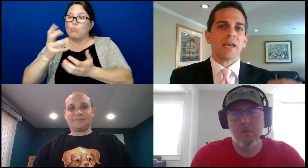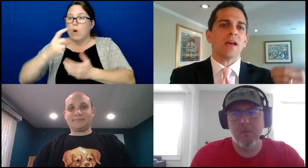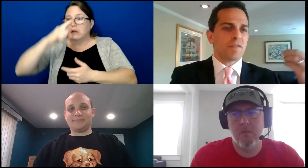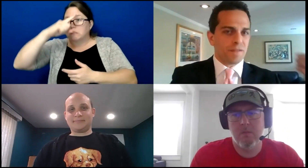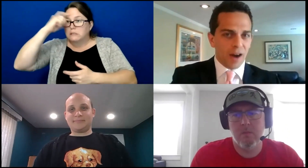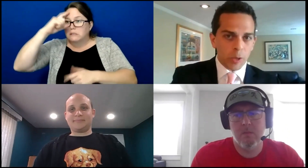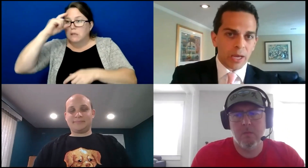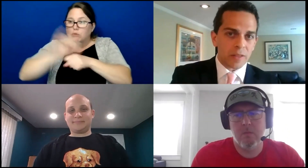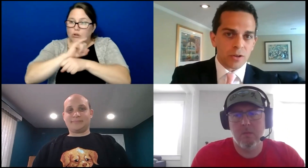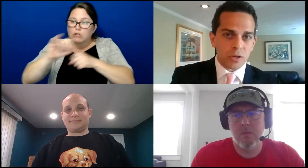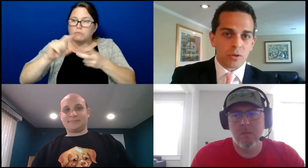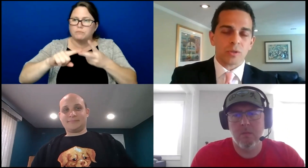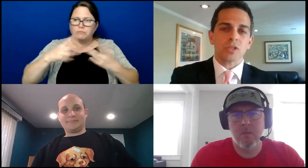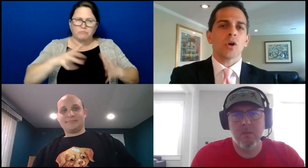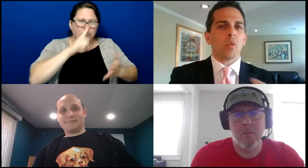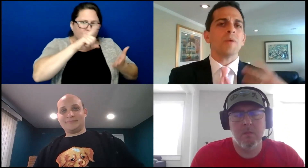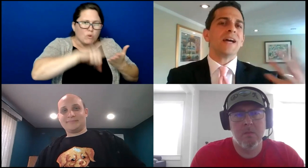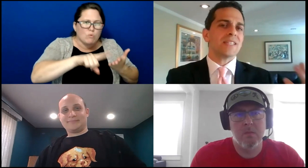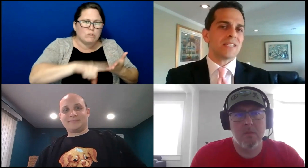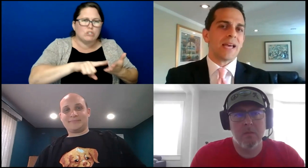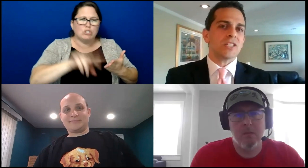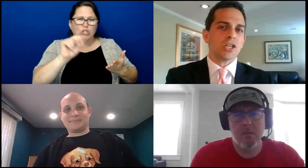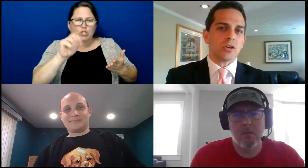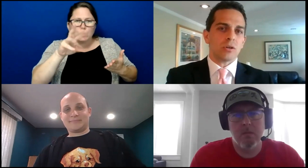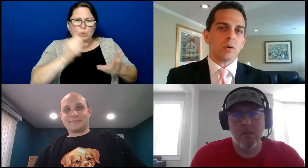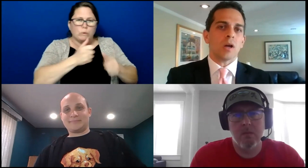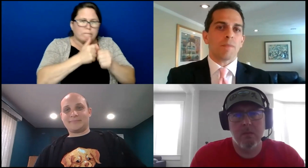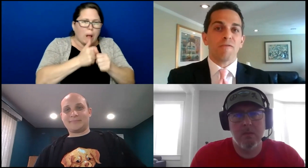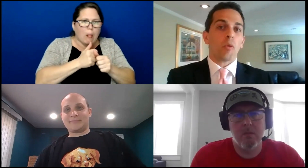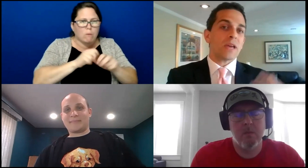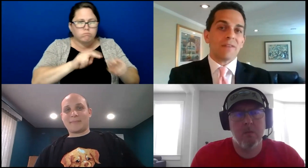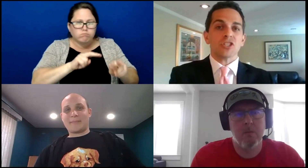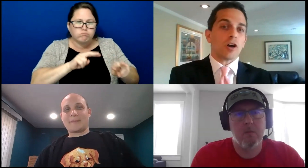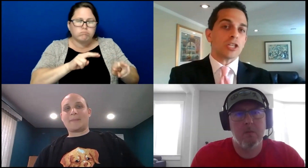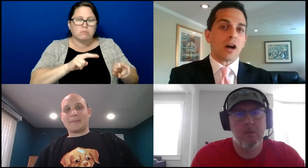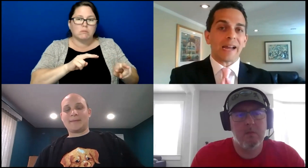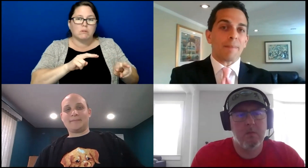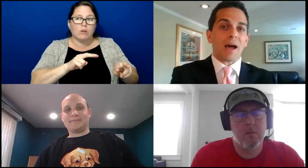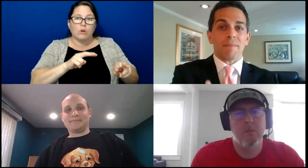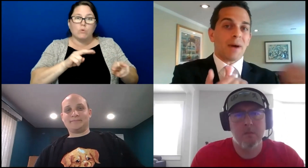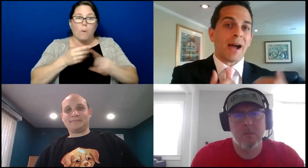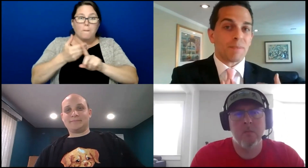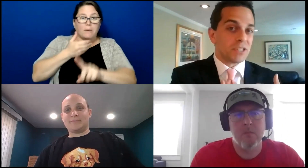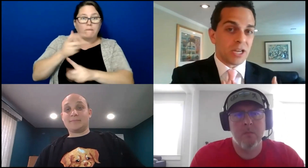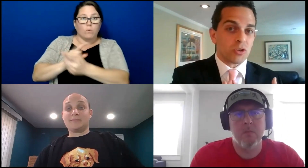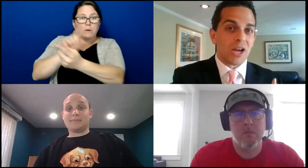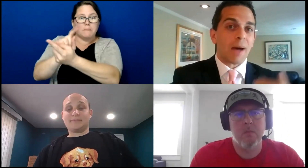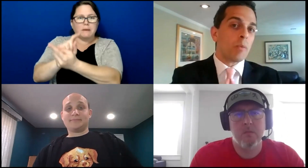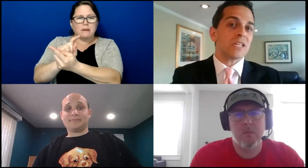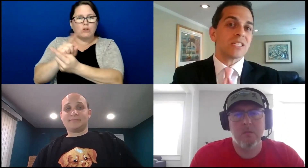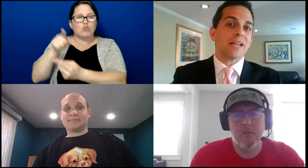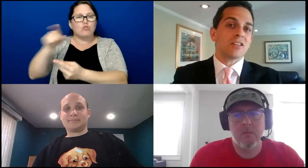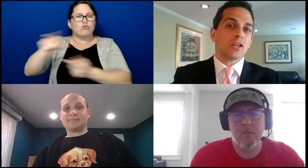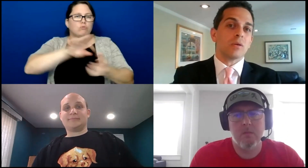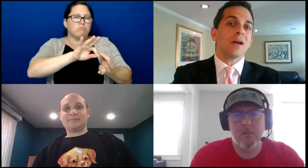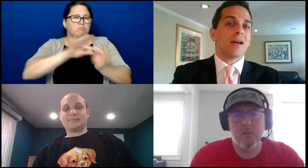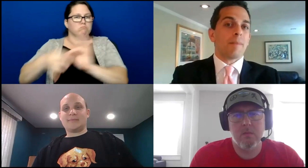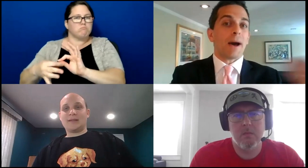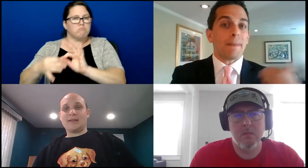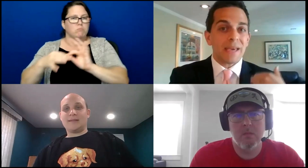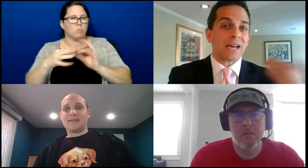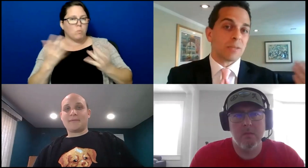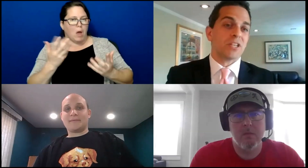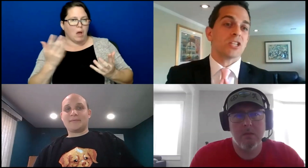the company, following it in the news, what would that say to you before we even started talking about my potential job? What would it say to